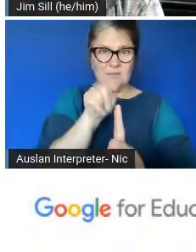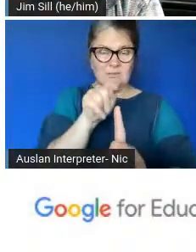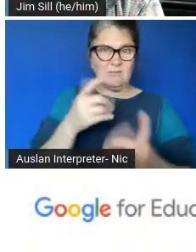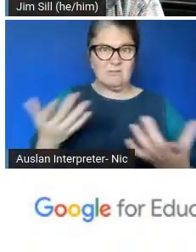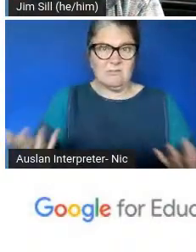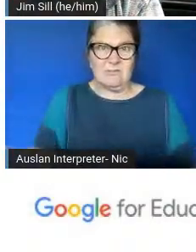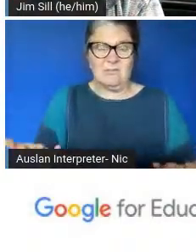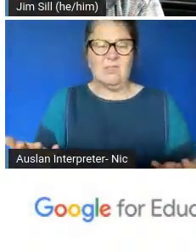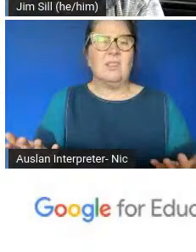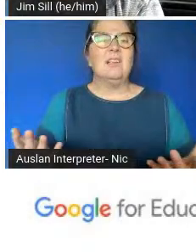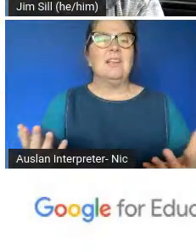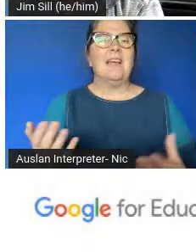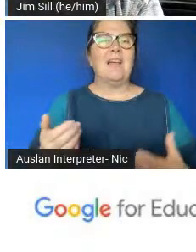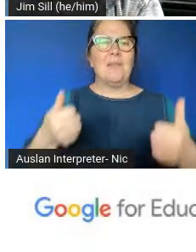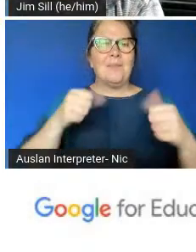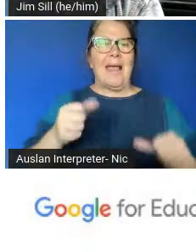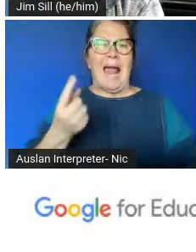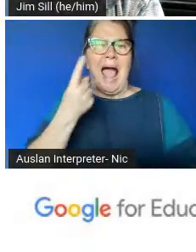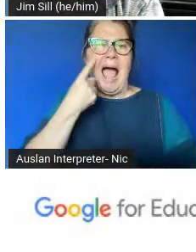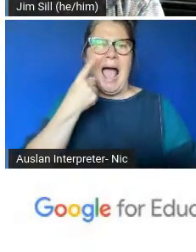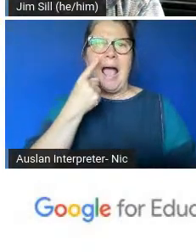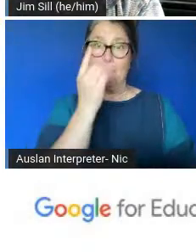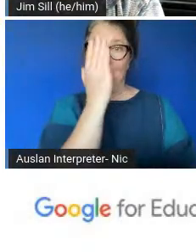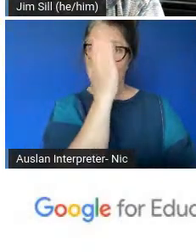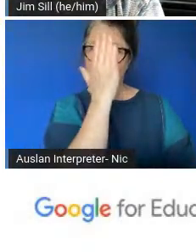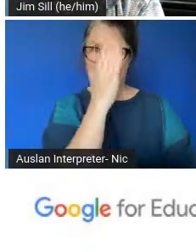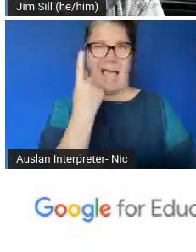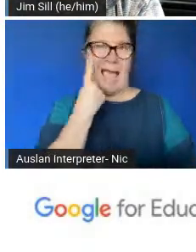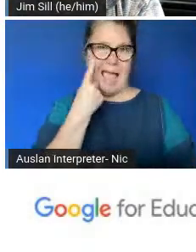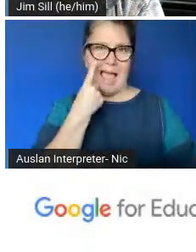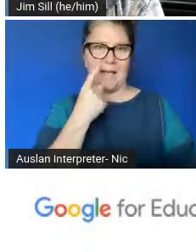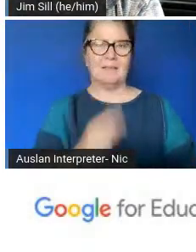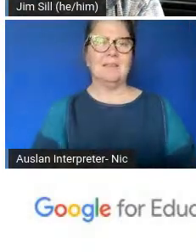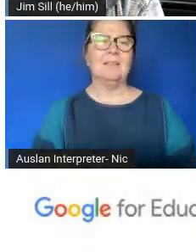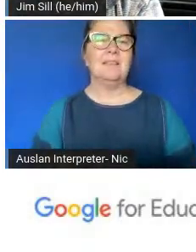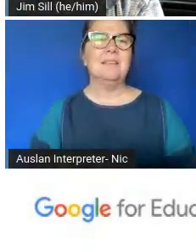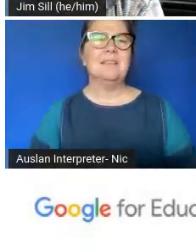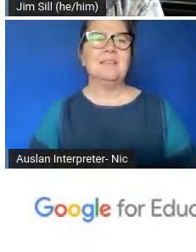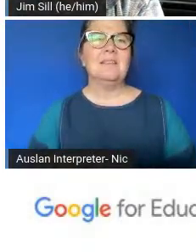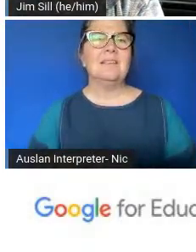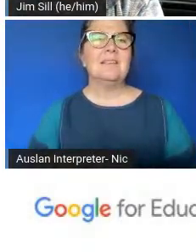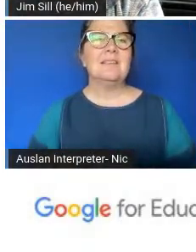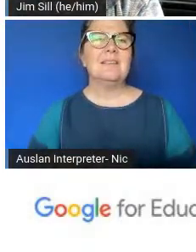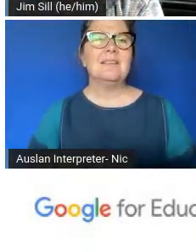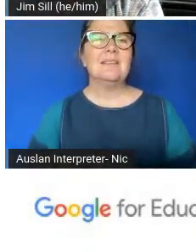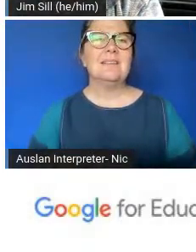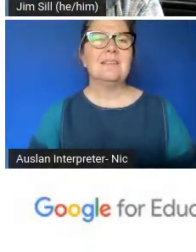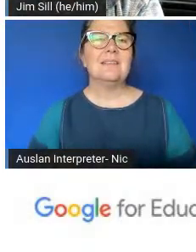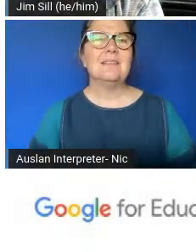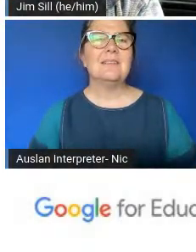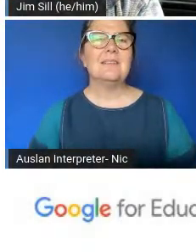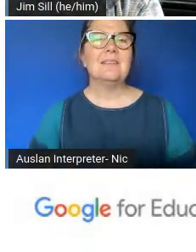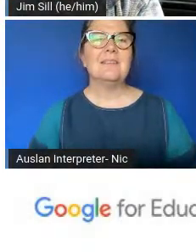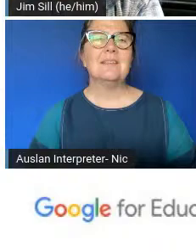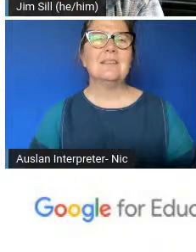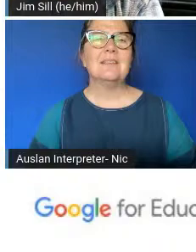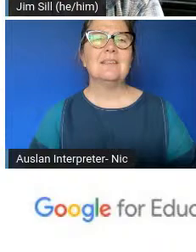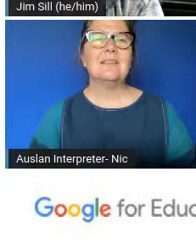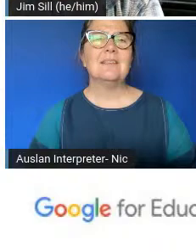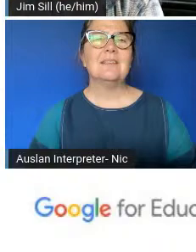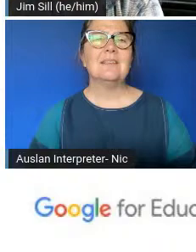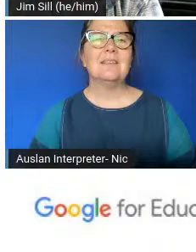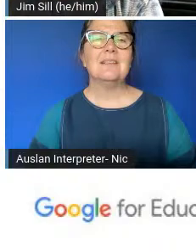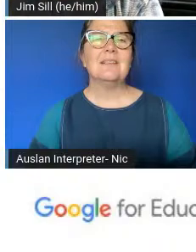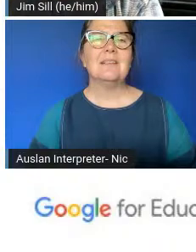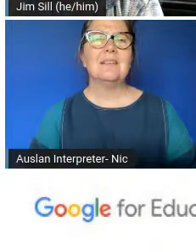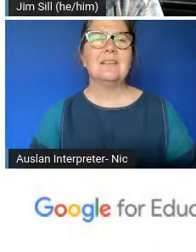sort of turn and look at the mirrors there to the left, then you can usually see, as soon as you get past